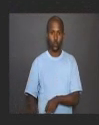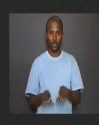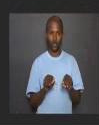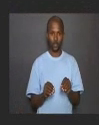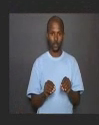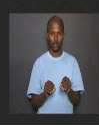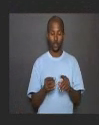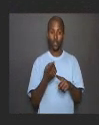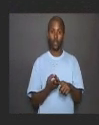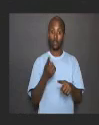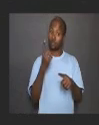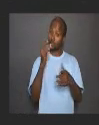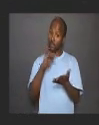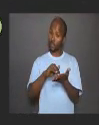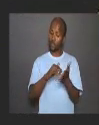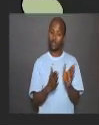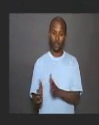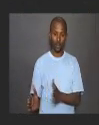Students, let's get ready.